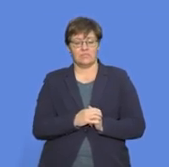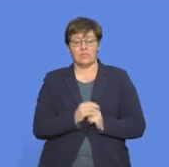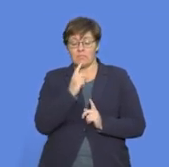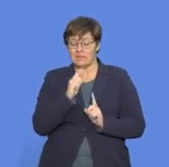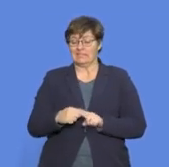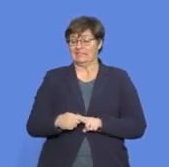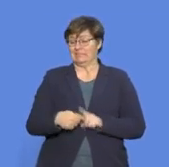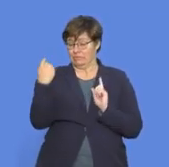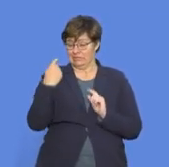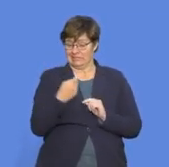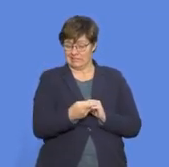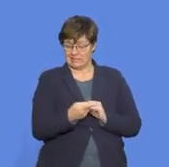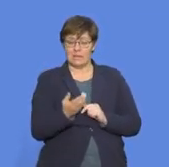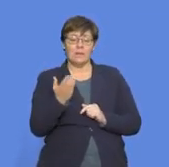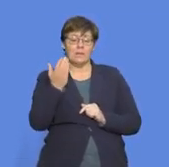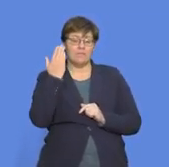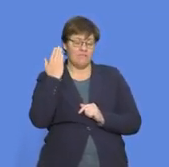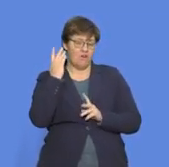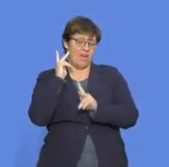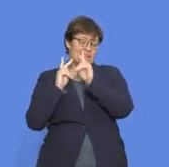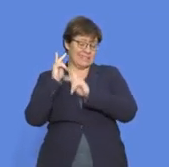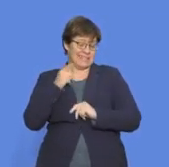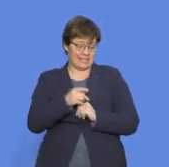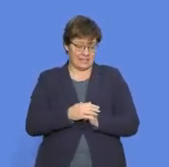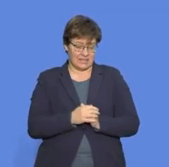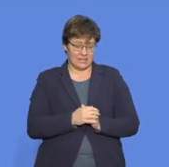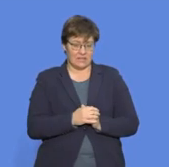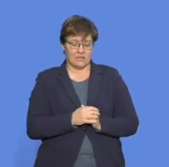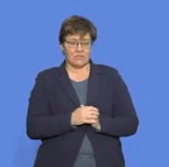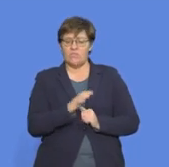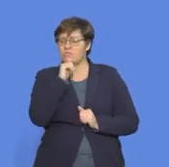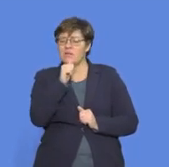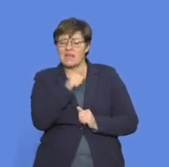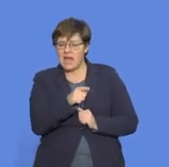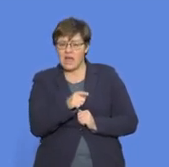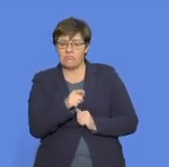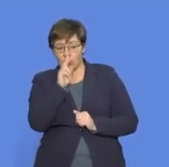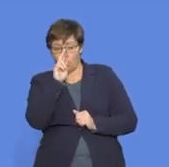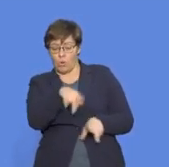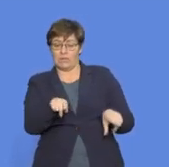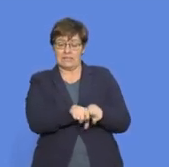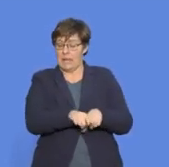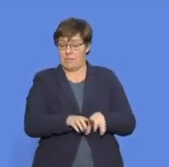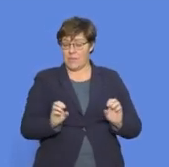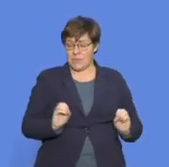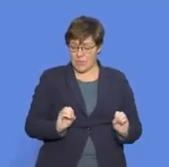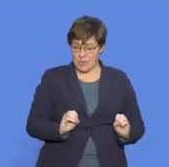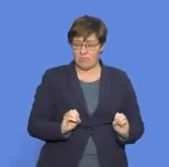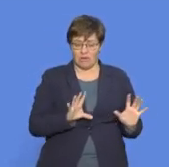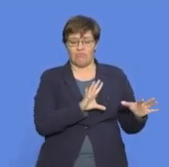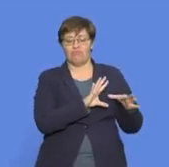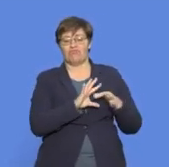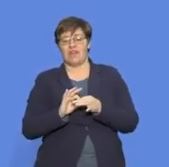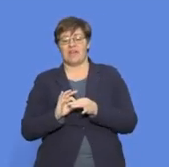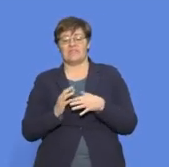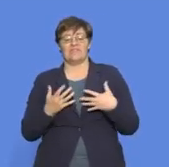is different to its earliest ancestor over here. So even though that might not look the same, it is